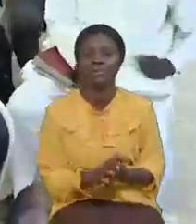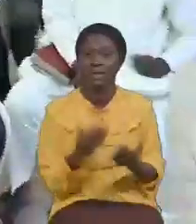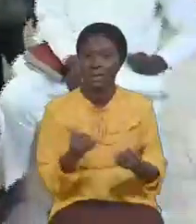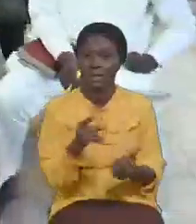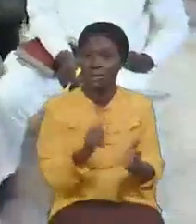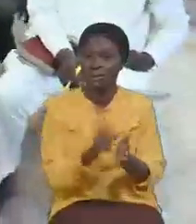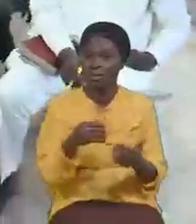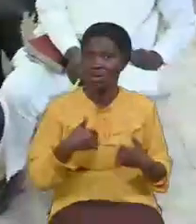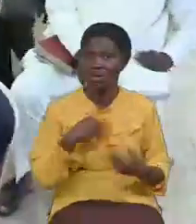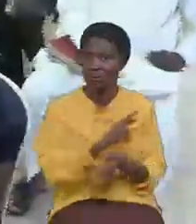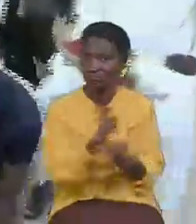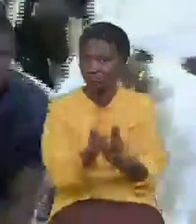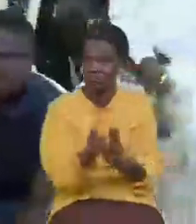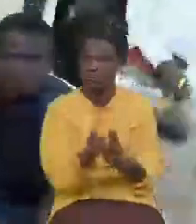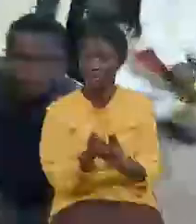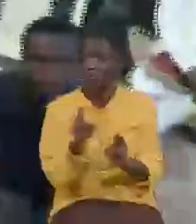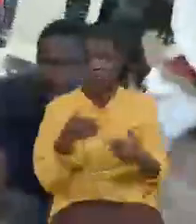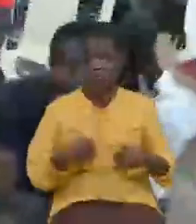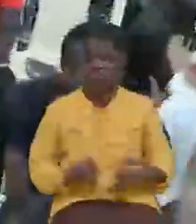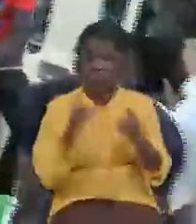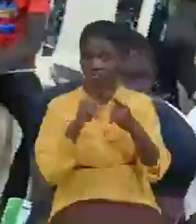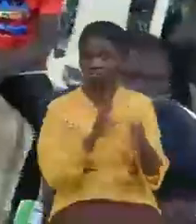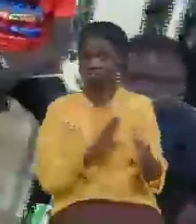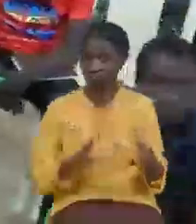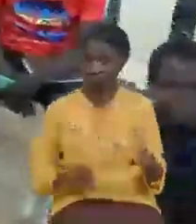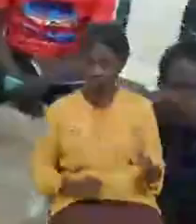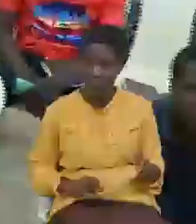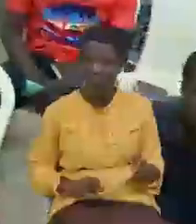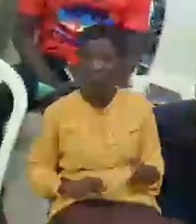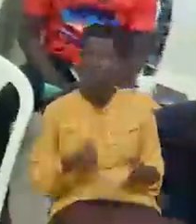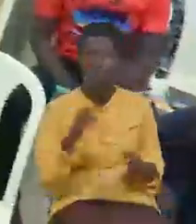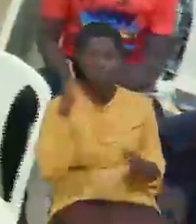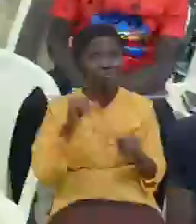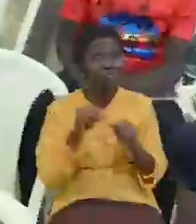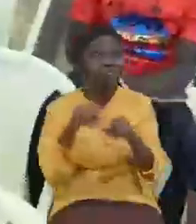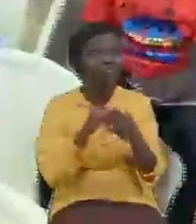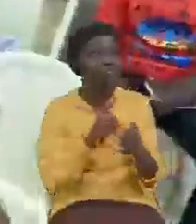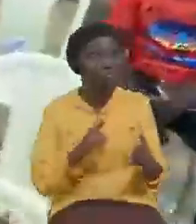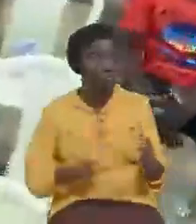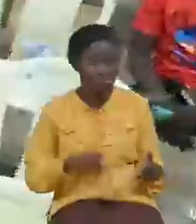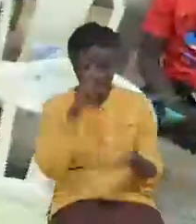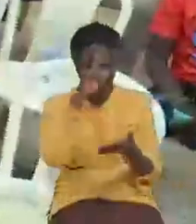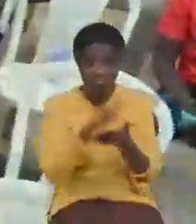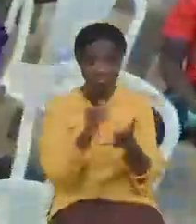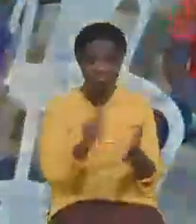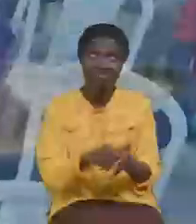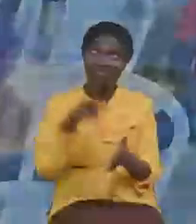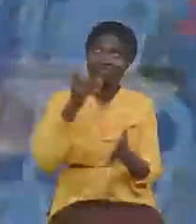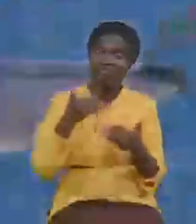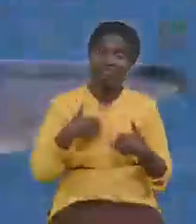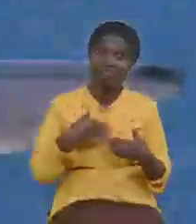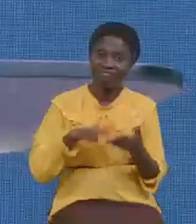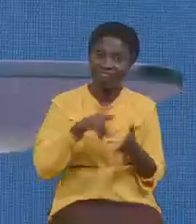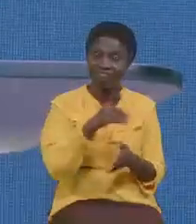fill the information. Guide them. And once you are through with the filling,